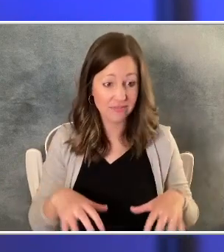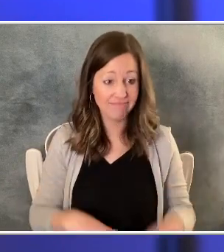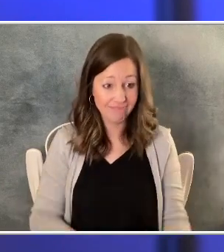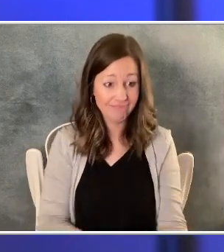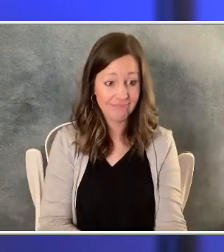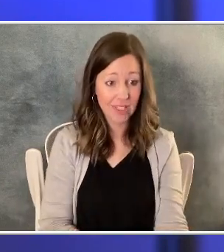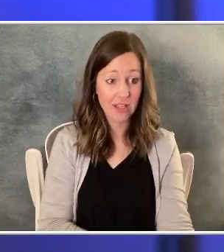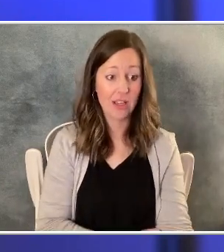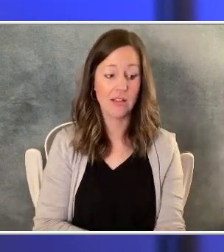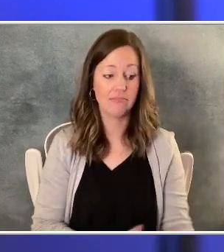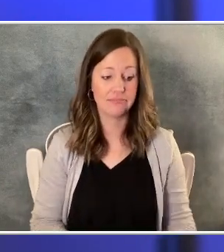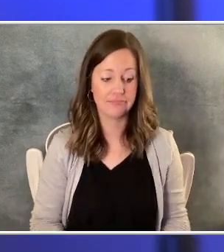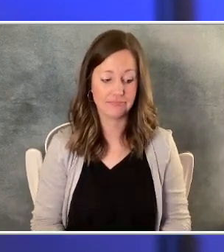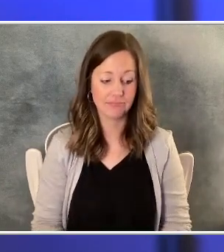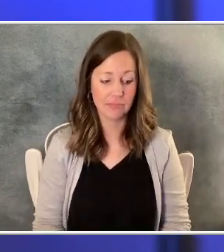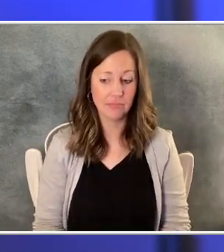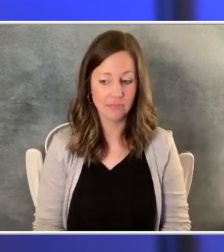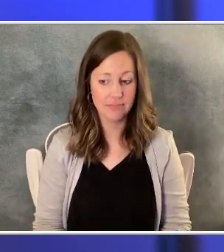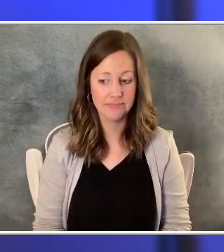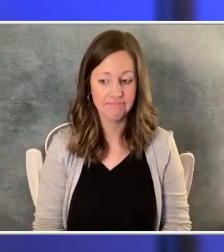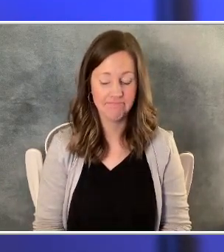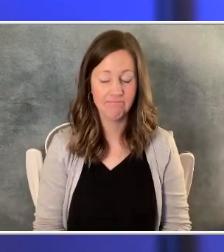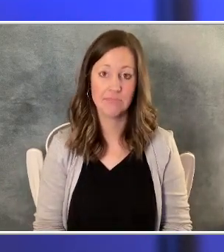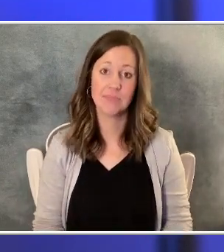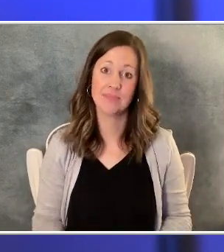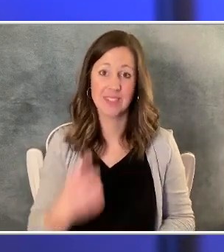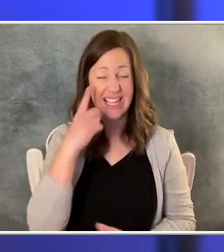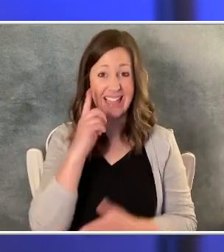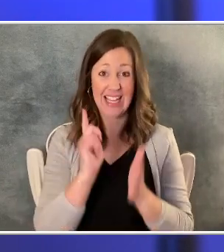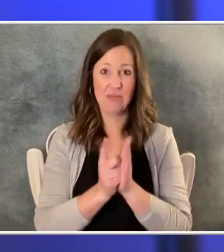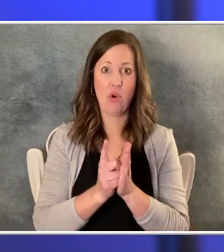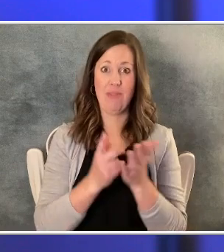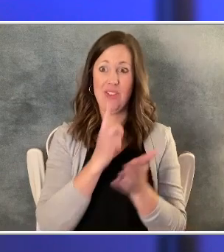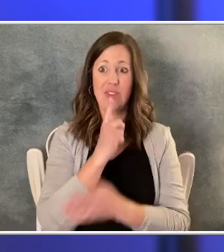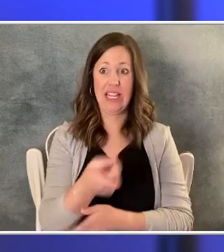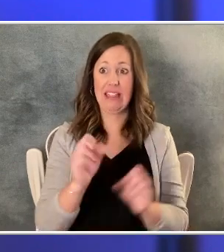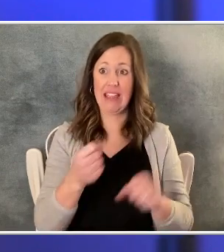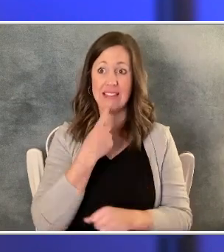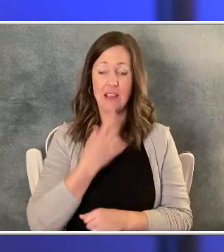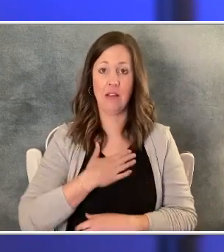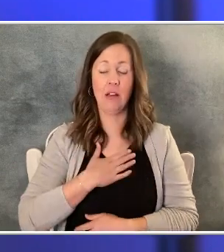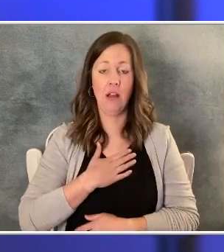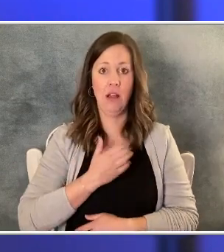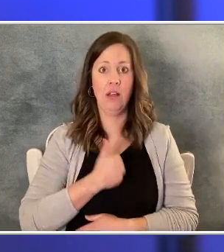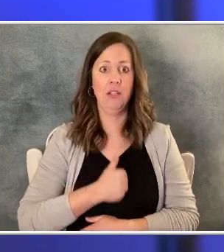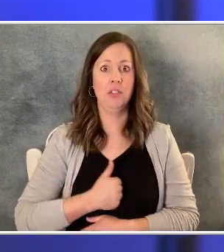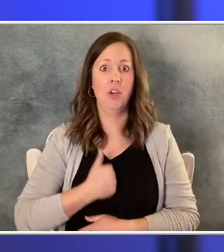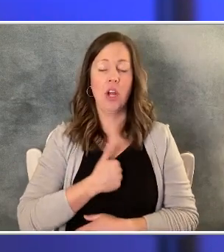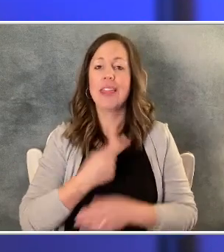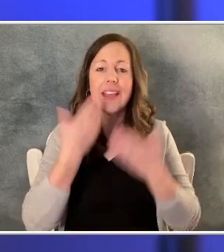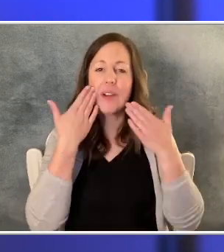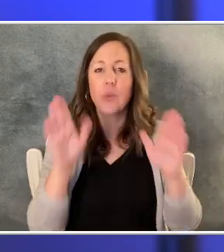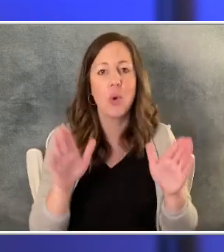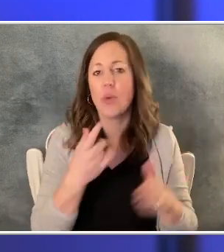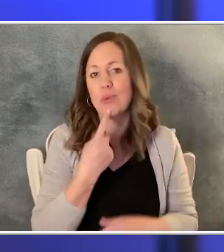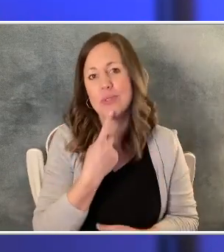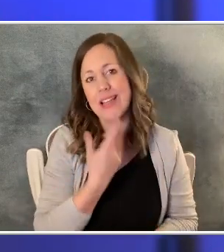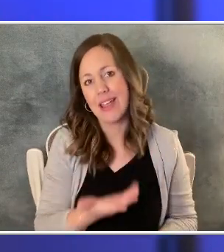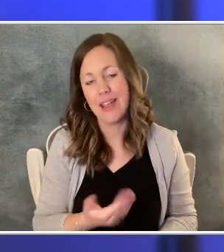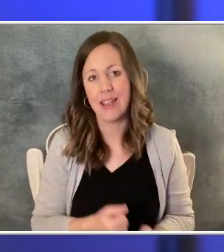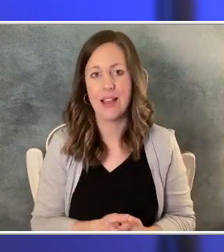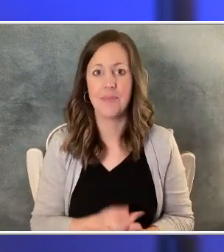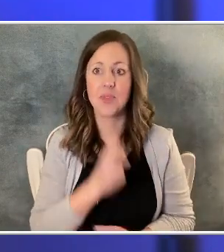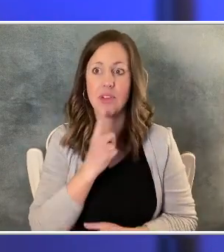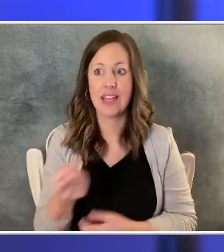And I think in the moment all they can say is sorry. They don't know what to say. And that they're there for